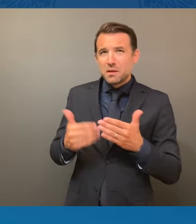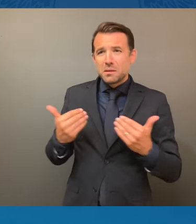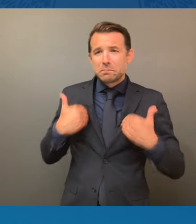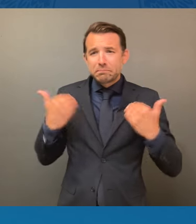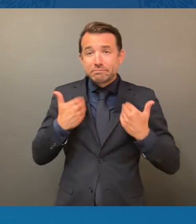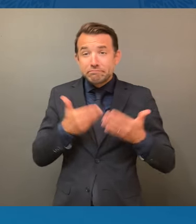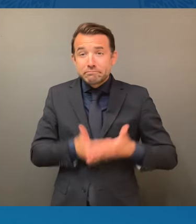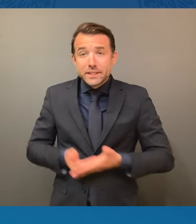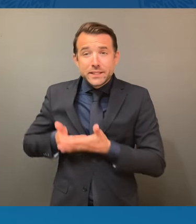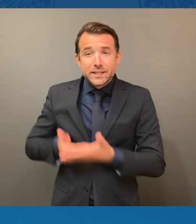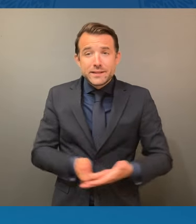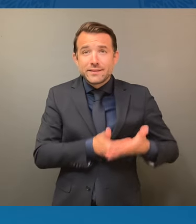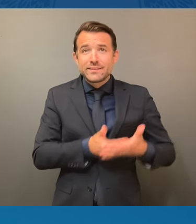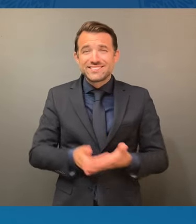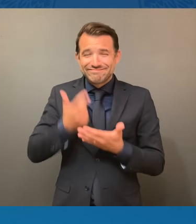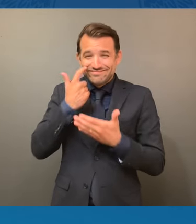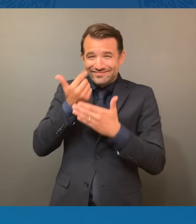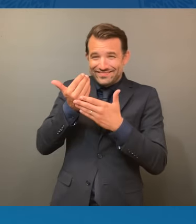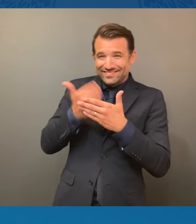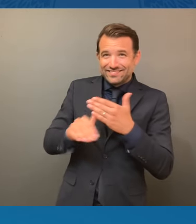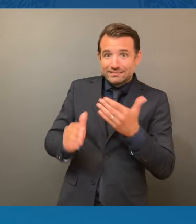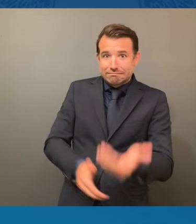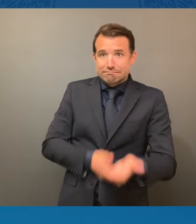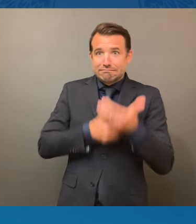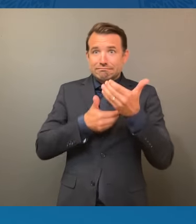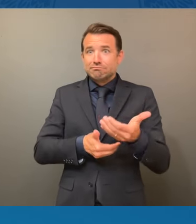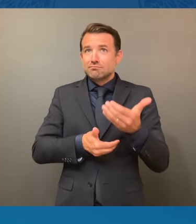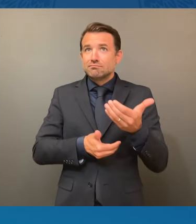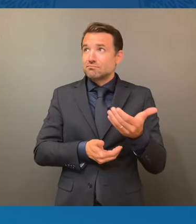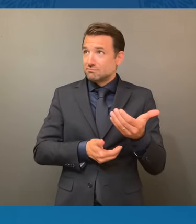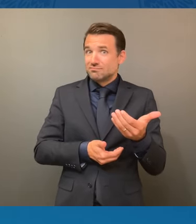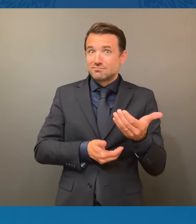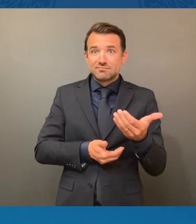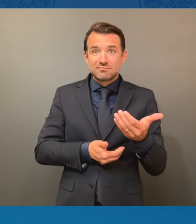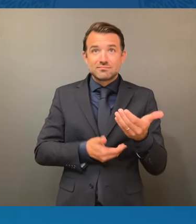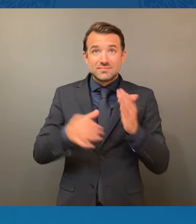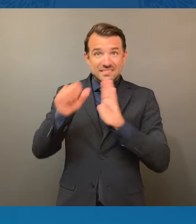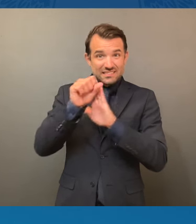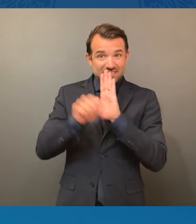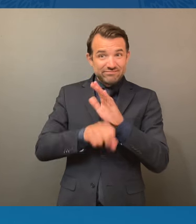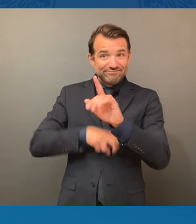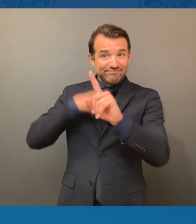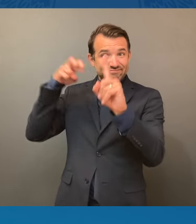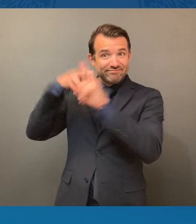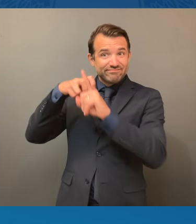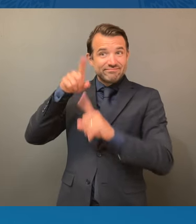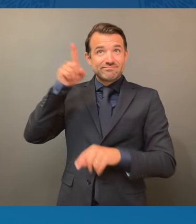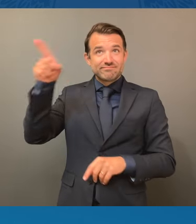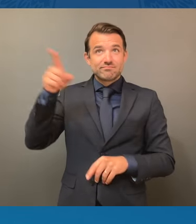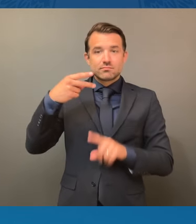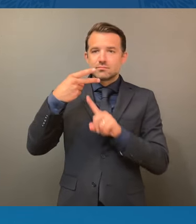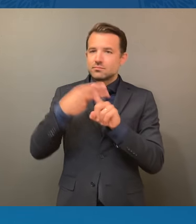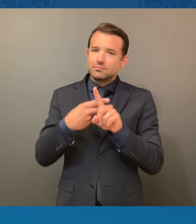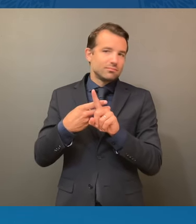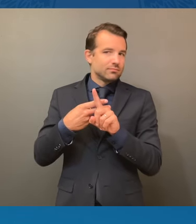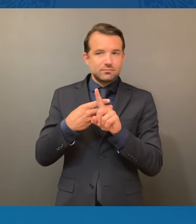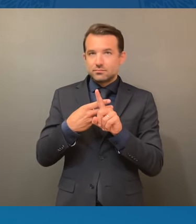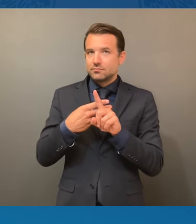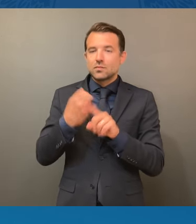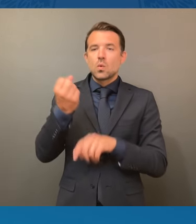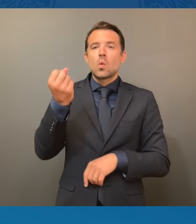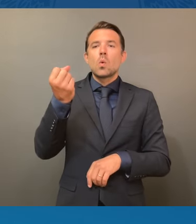So we are now extending and working with states that it will be expanded to 12 months of postpartum